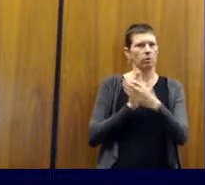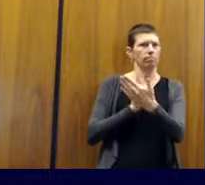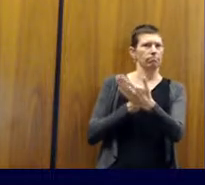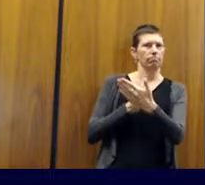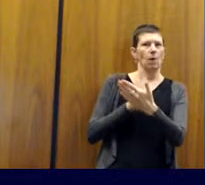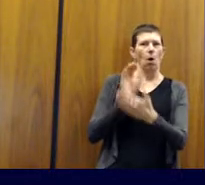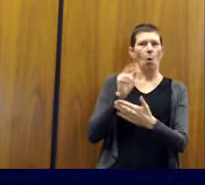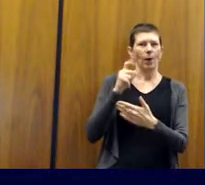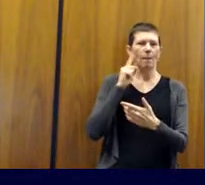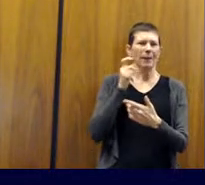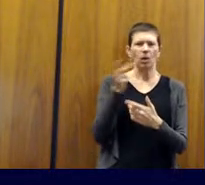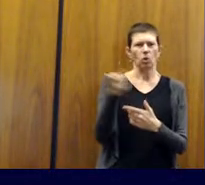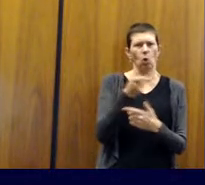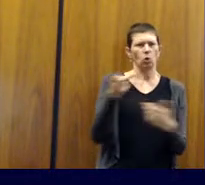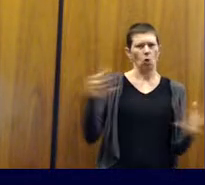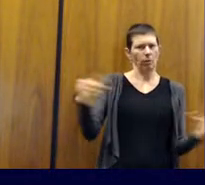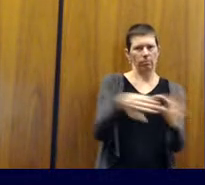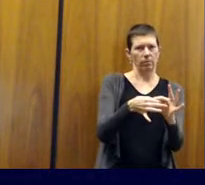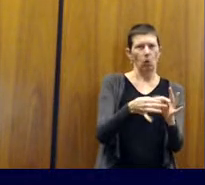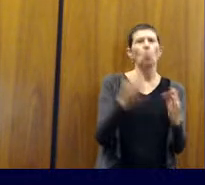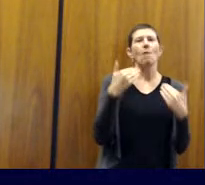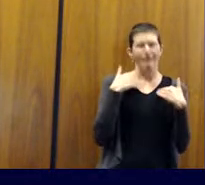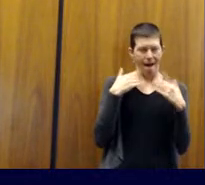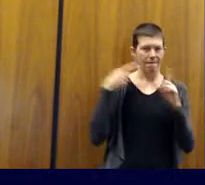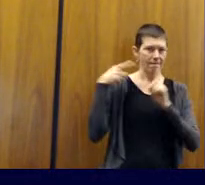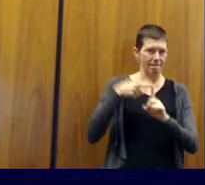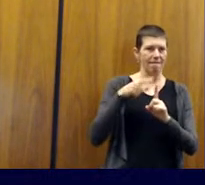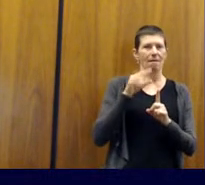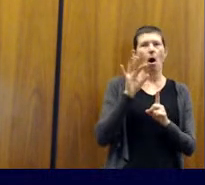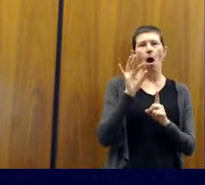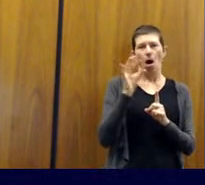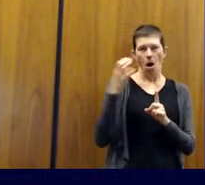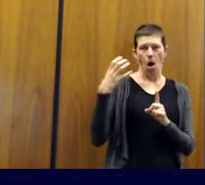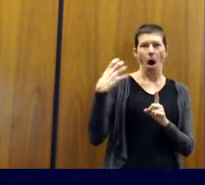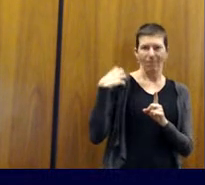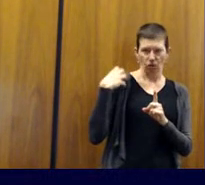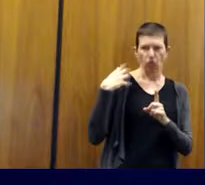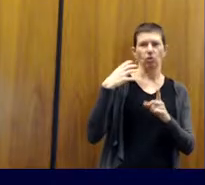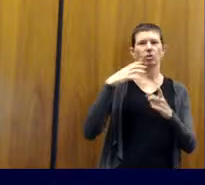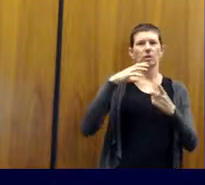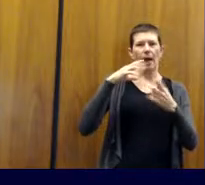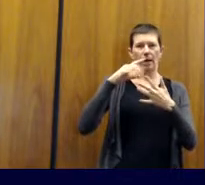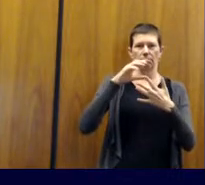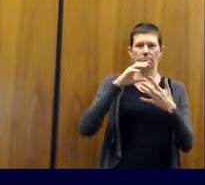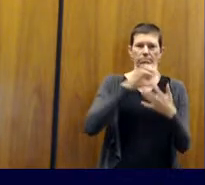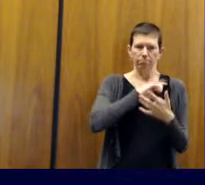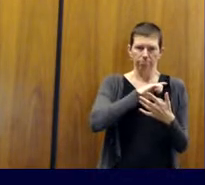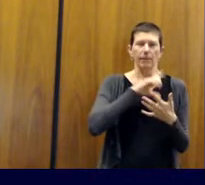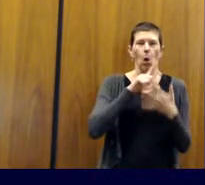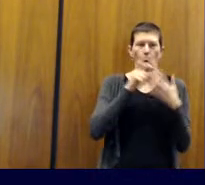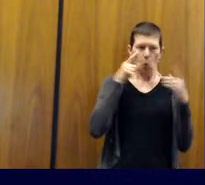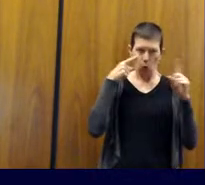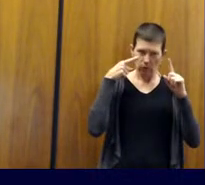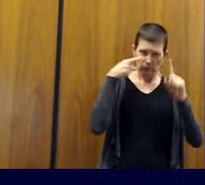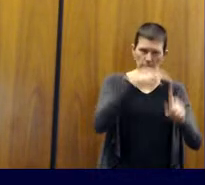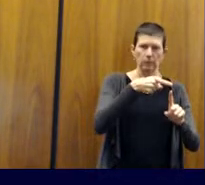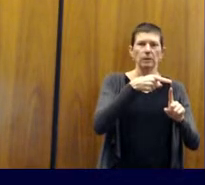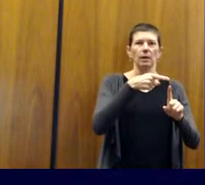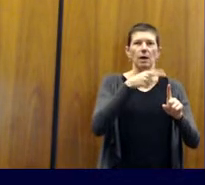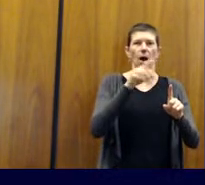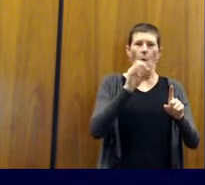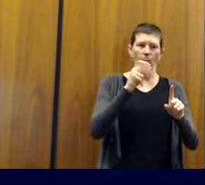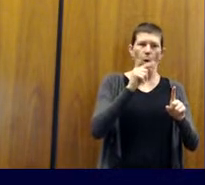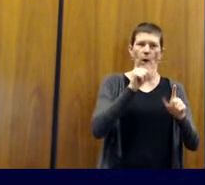hand in hand. So we have dedicated officers, dedicated investigators that conduct targeted opioid